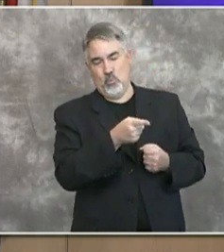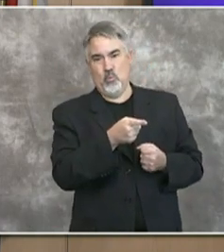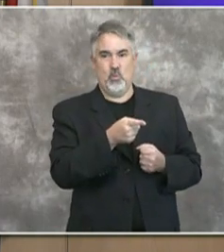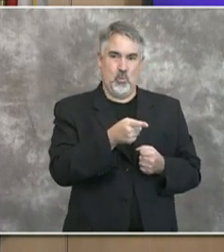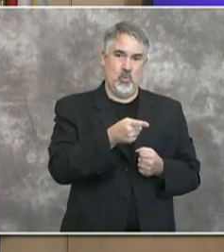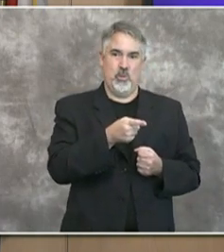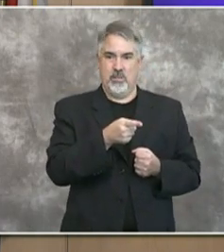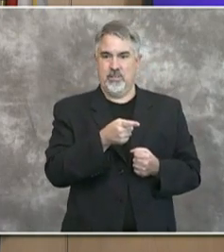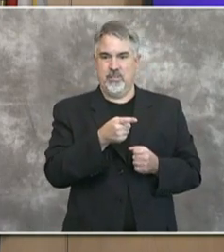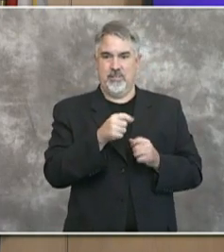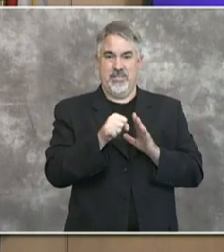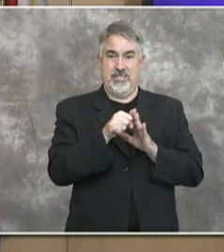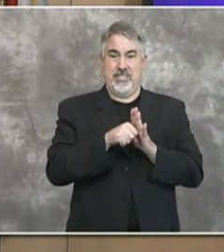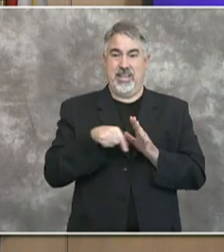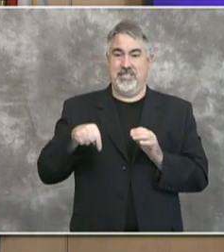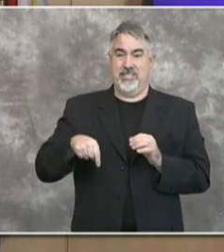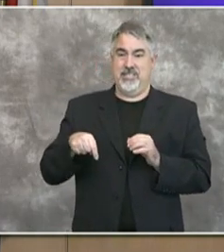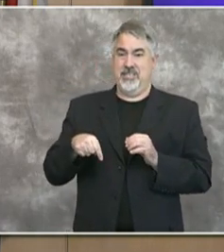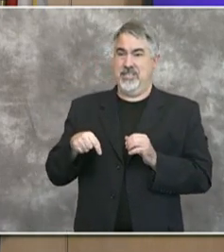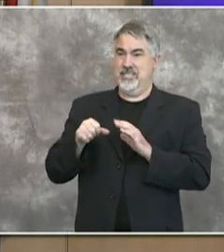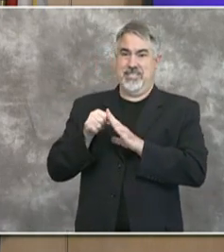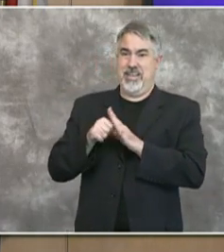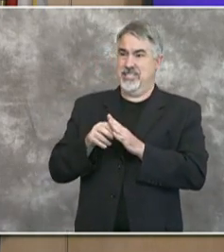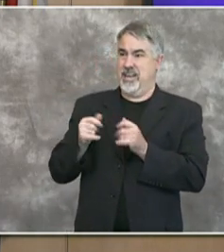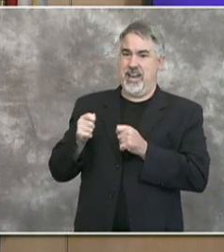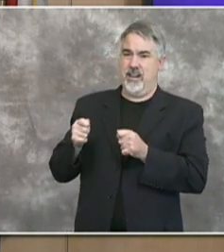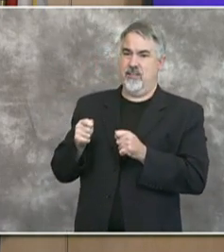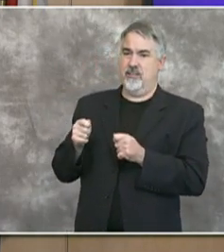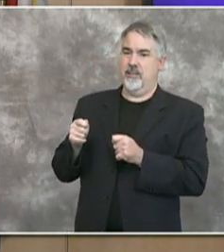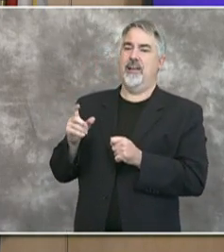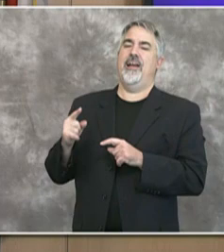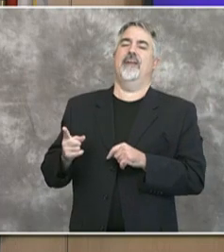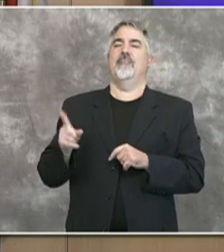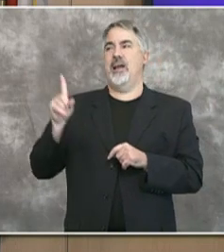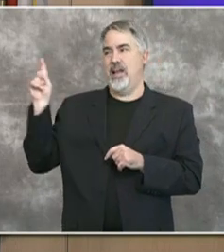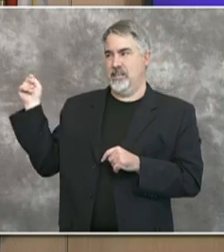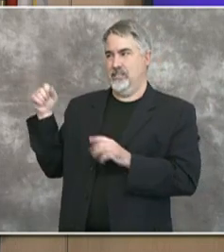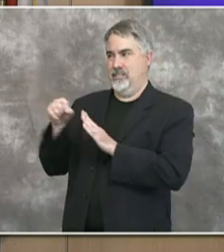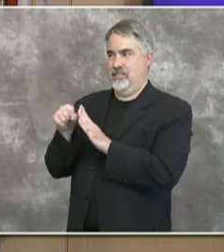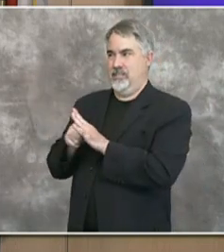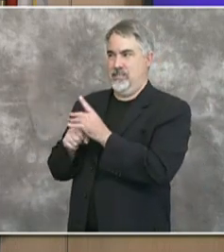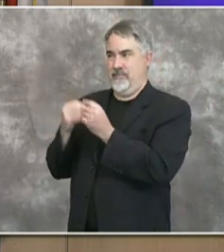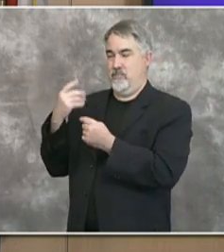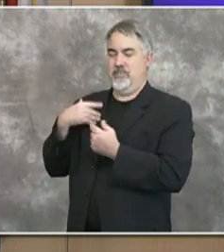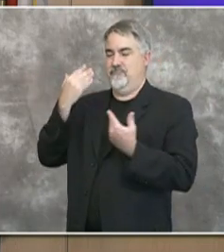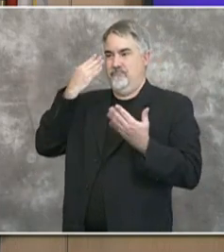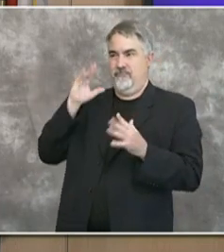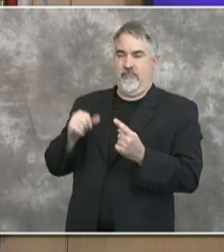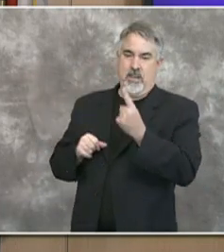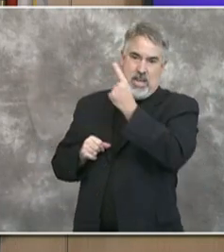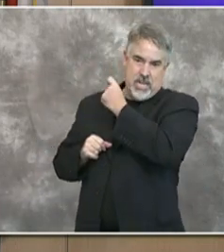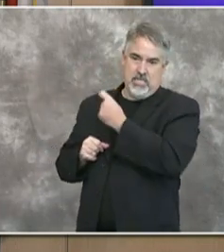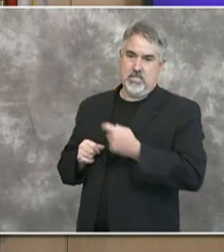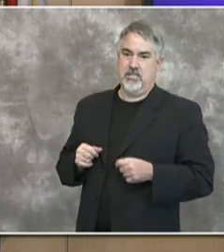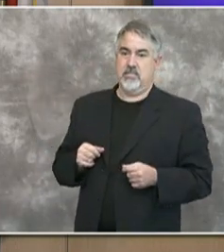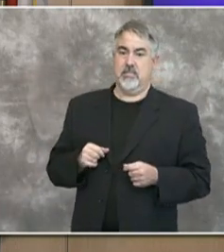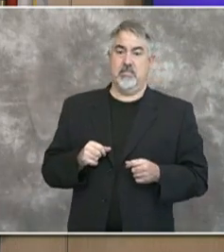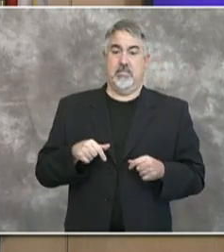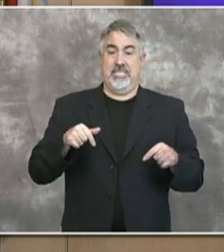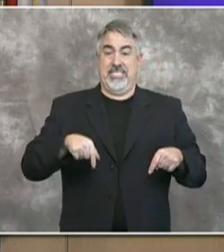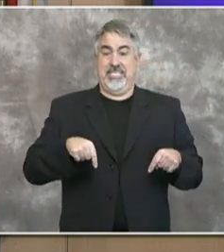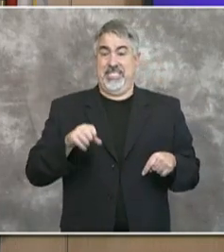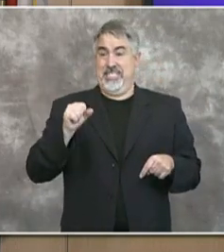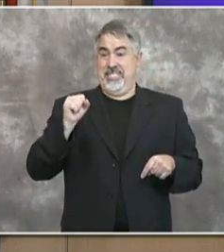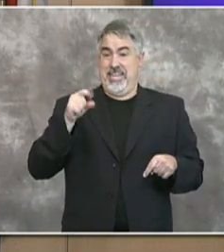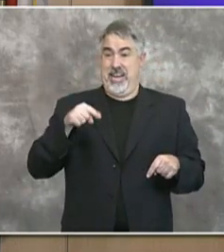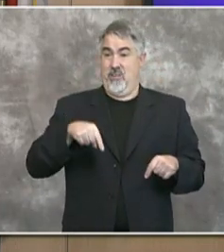California. They are very busy trying to fulfill requests from all of the jurisdictions that are within the state of California, and